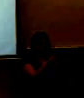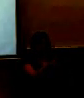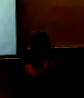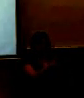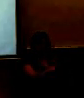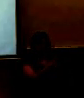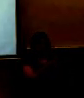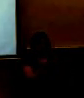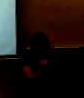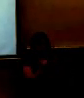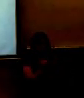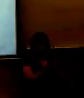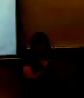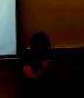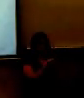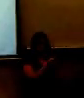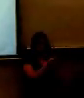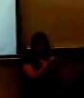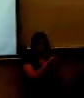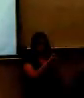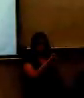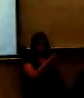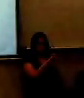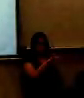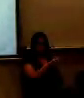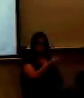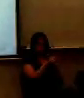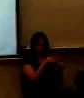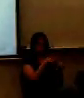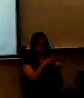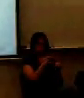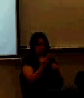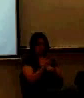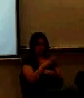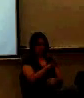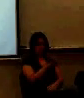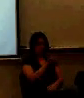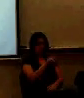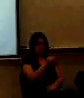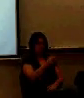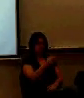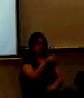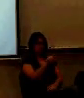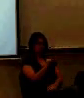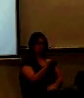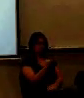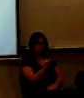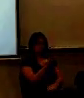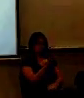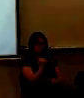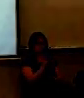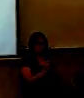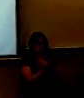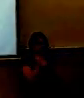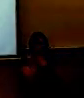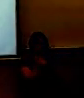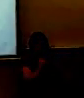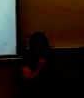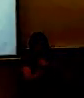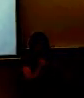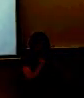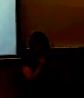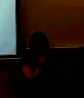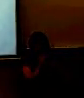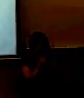and so they're capable of amoeboid motion and of using their flagella. Some of these groups